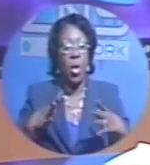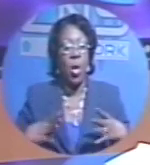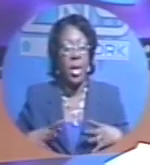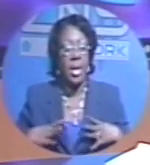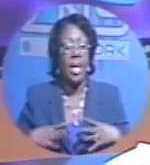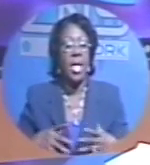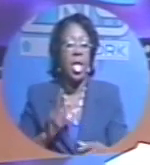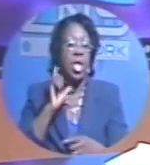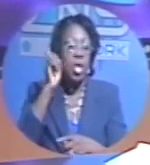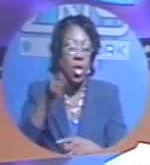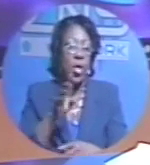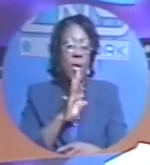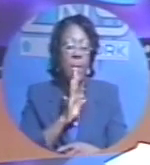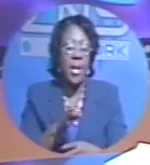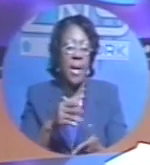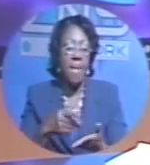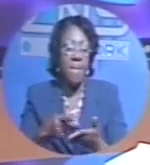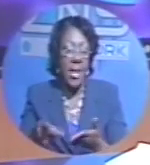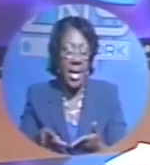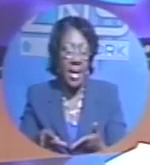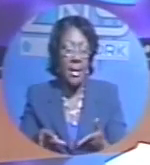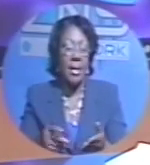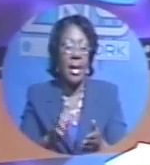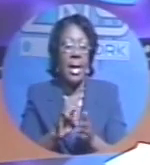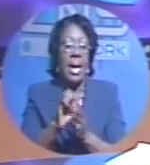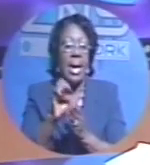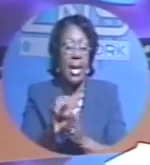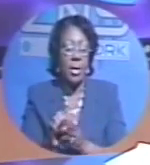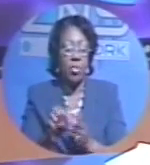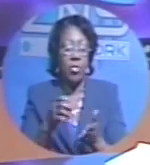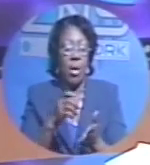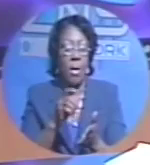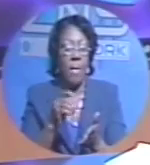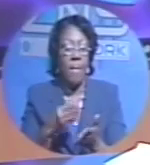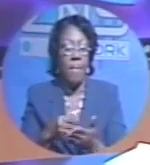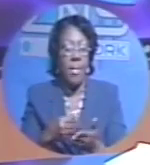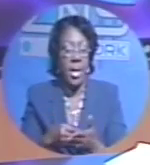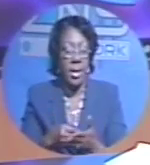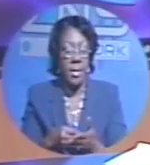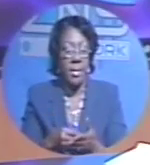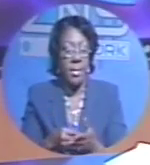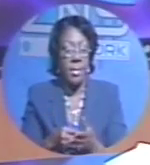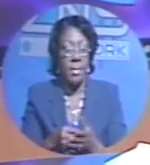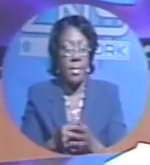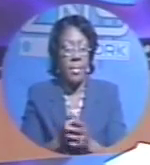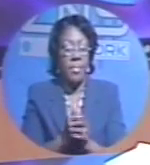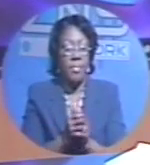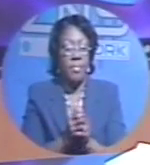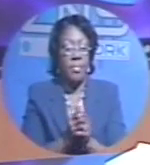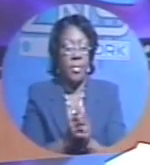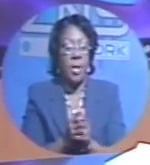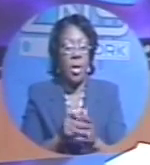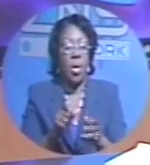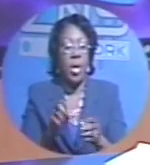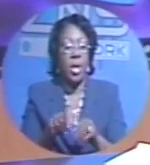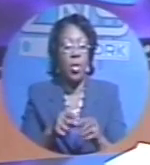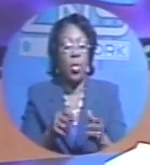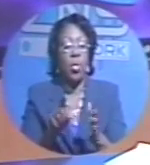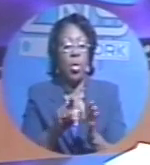be treated as non-shift workers, and employers are to ensure that the provisions of Section 10, subsection A of the Employment